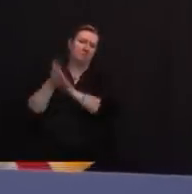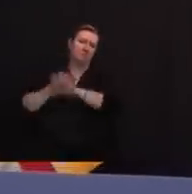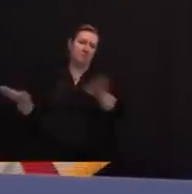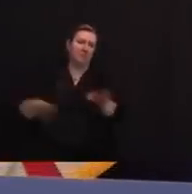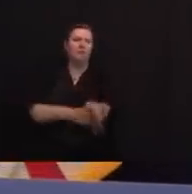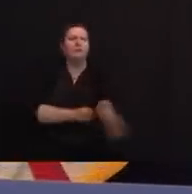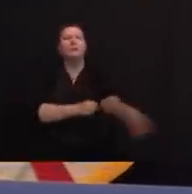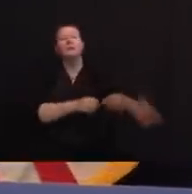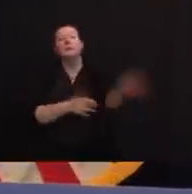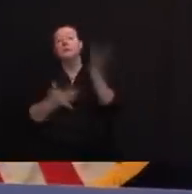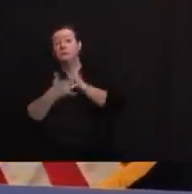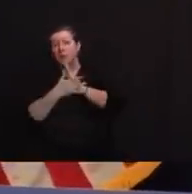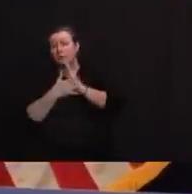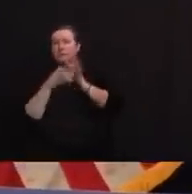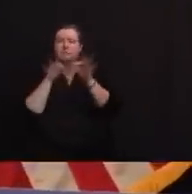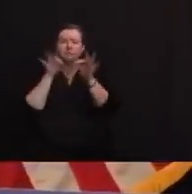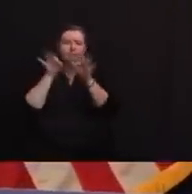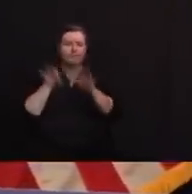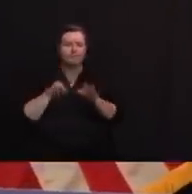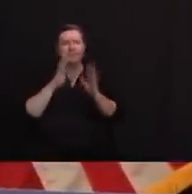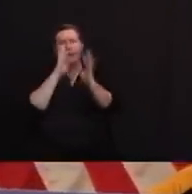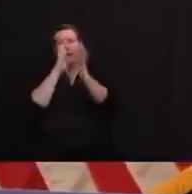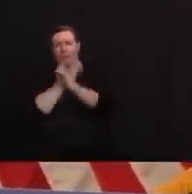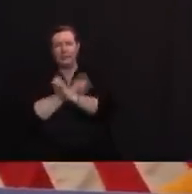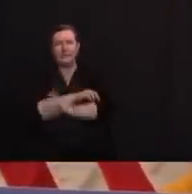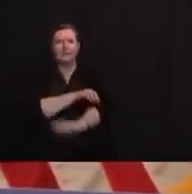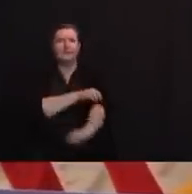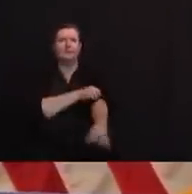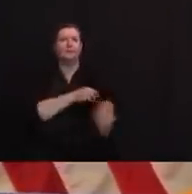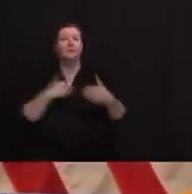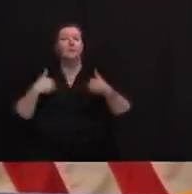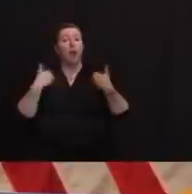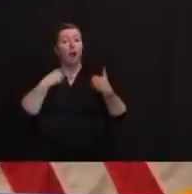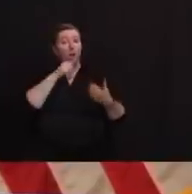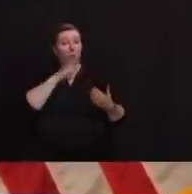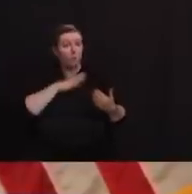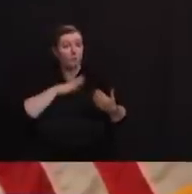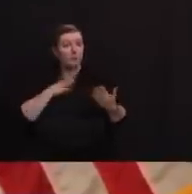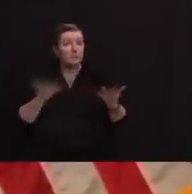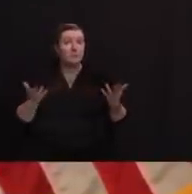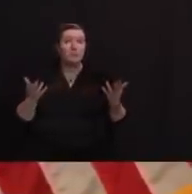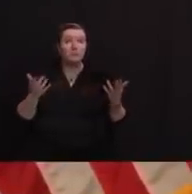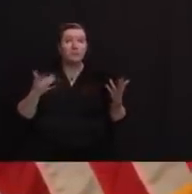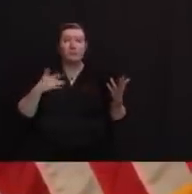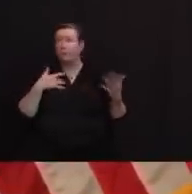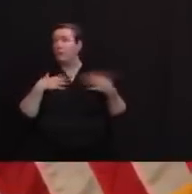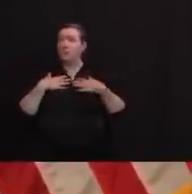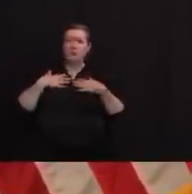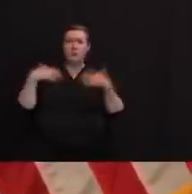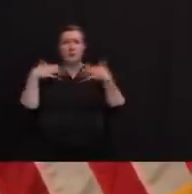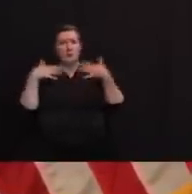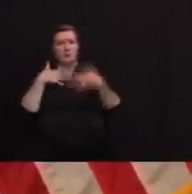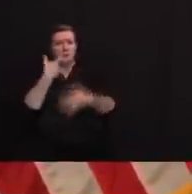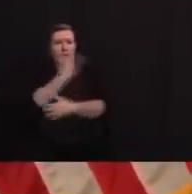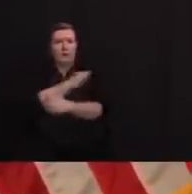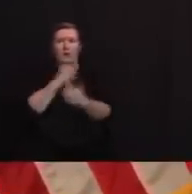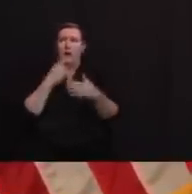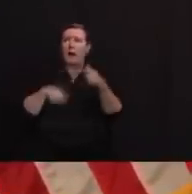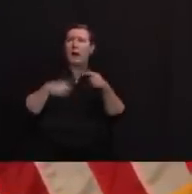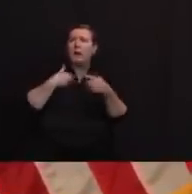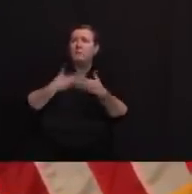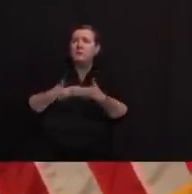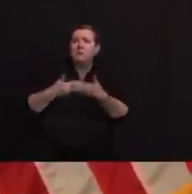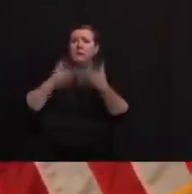that young women who are of childbearing age should not fear taking this vaccine